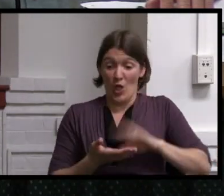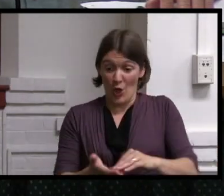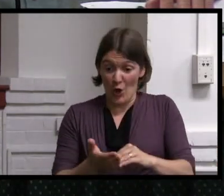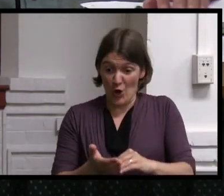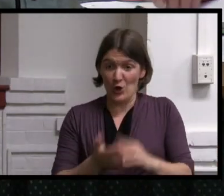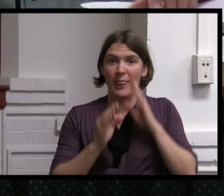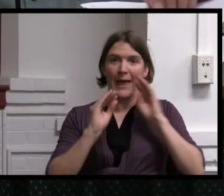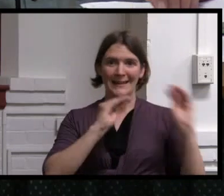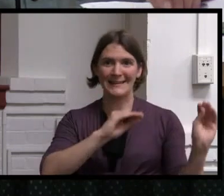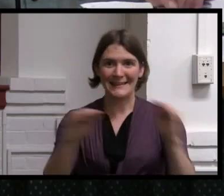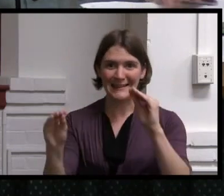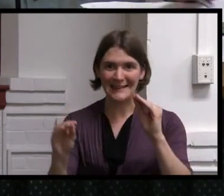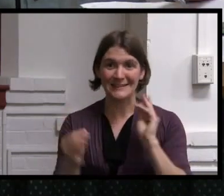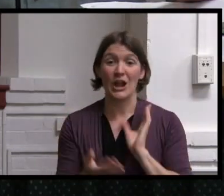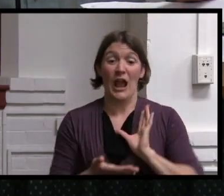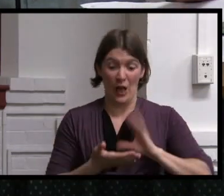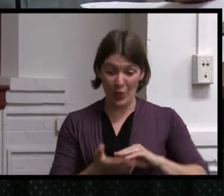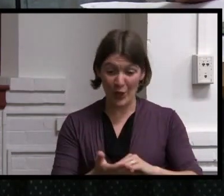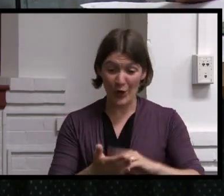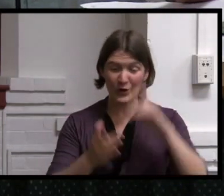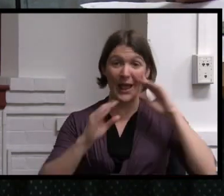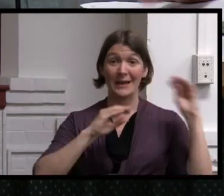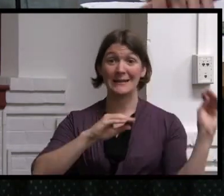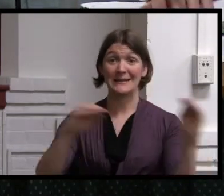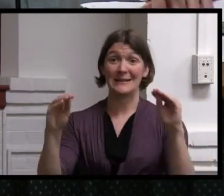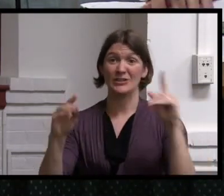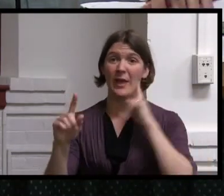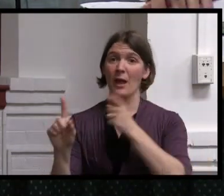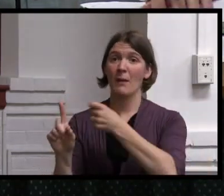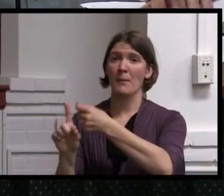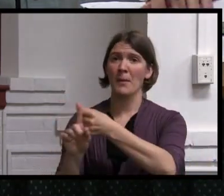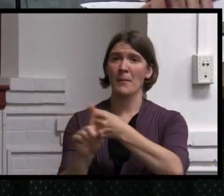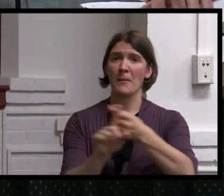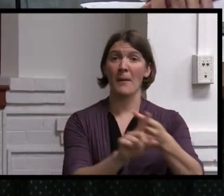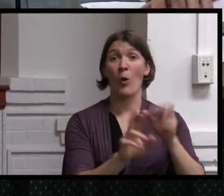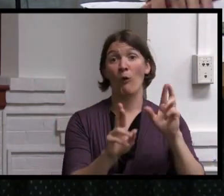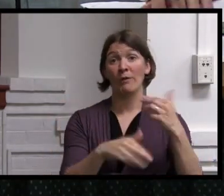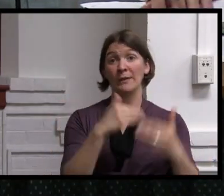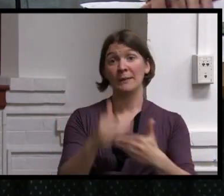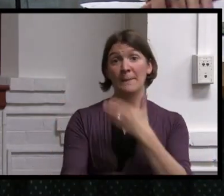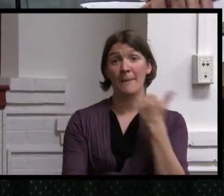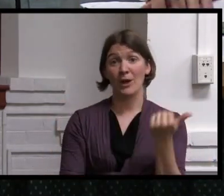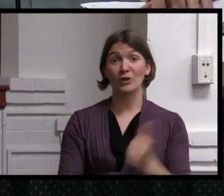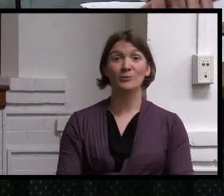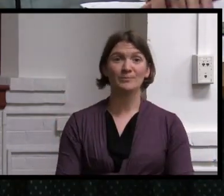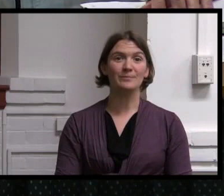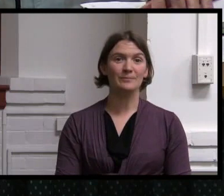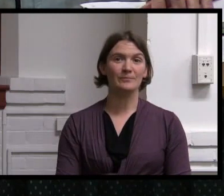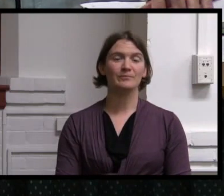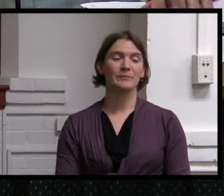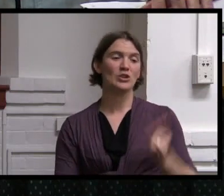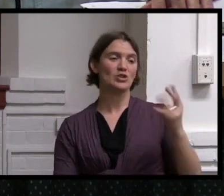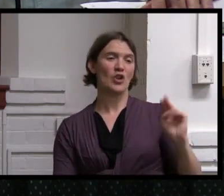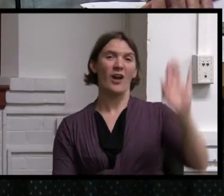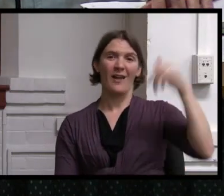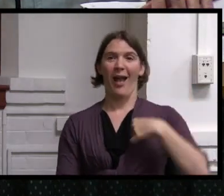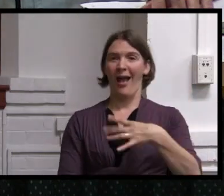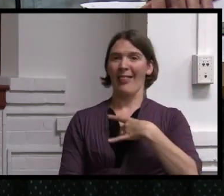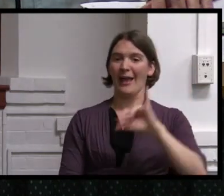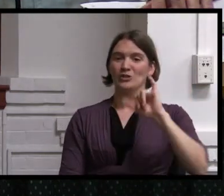into some of these other ideas, too, mm-hmm. I think, and seeing if they're viable mm-hmm. for the town. I love the job